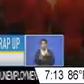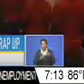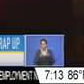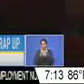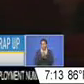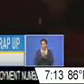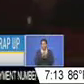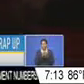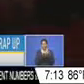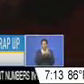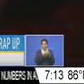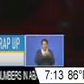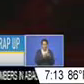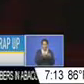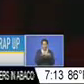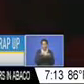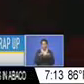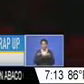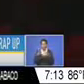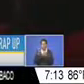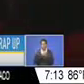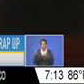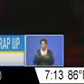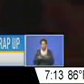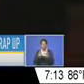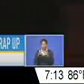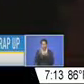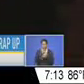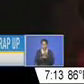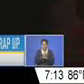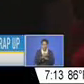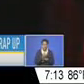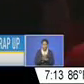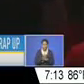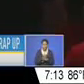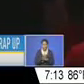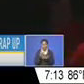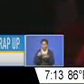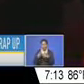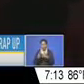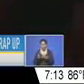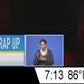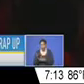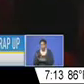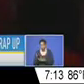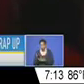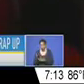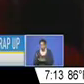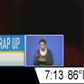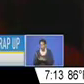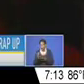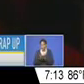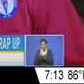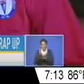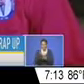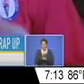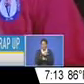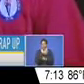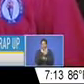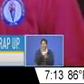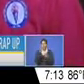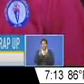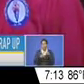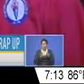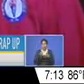started multiple district associations on New Providence and the Family Islands. We're going to push forward and continue that mandate. We're going to get young people more involved at the community